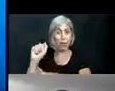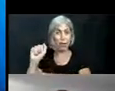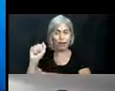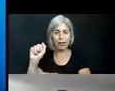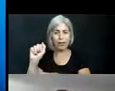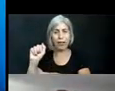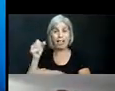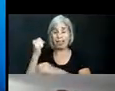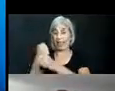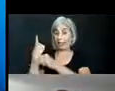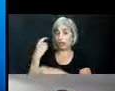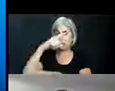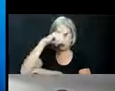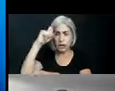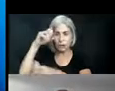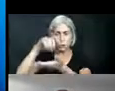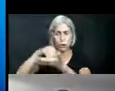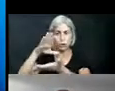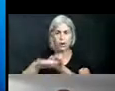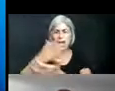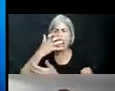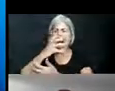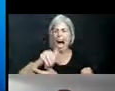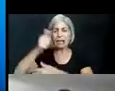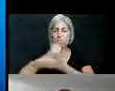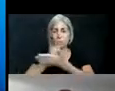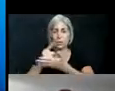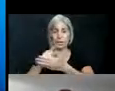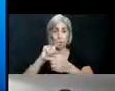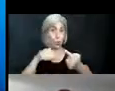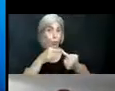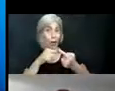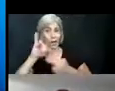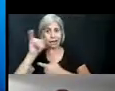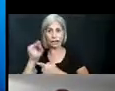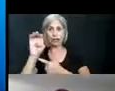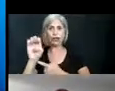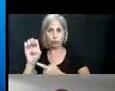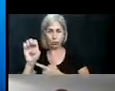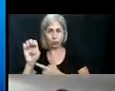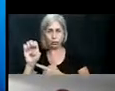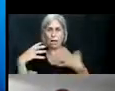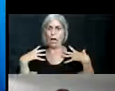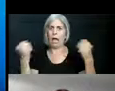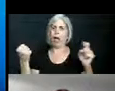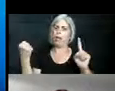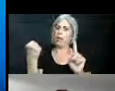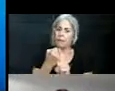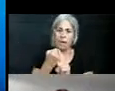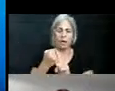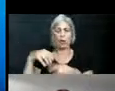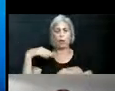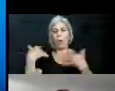last summer recorded its hottest week ever in late June. And this will cause a lot of health impacts and make it harder for agriculture